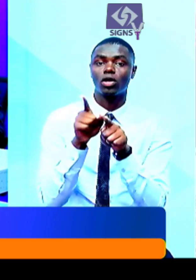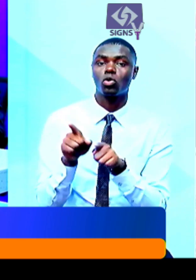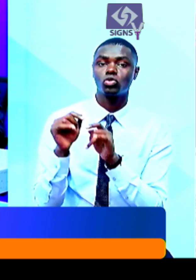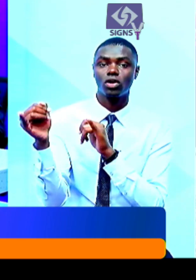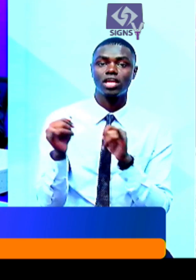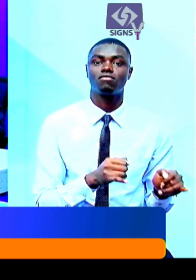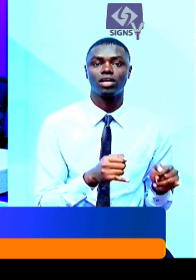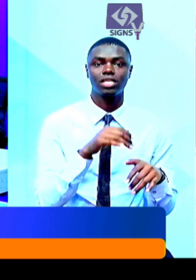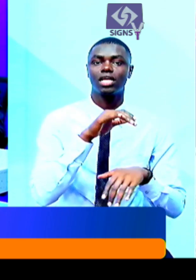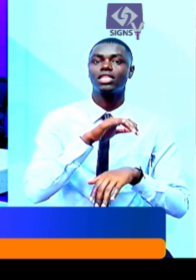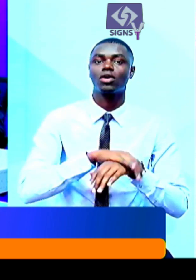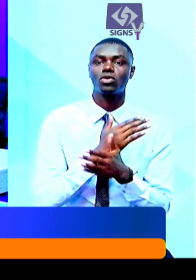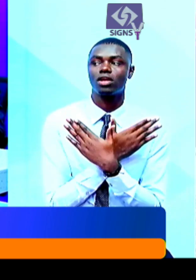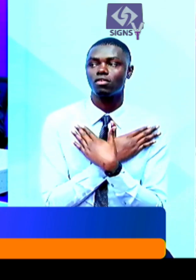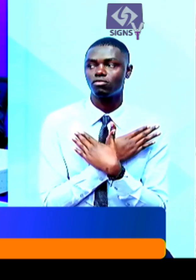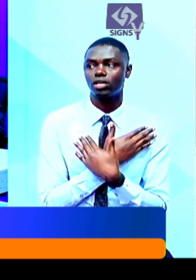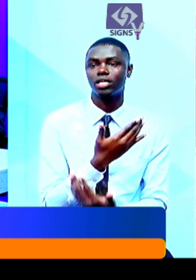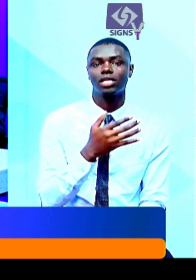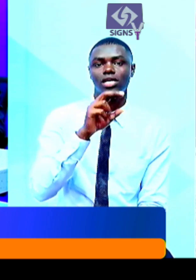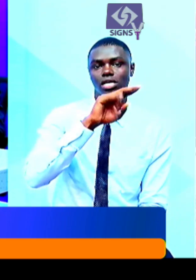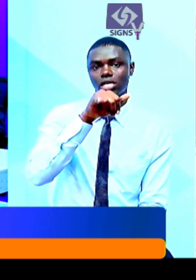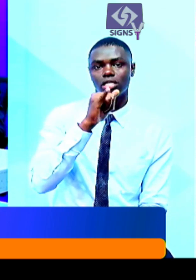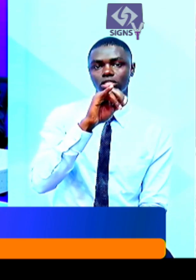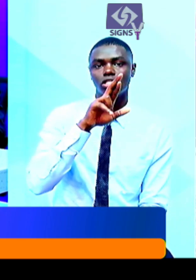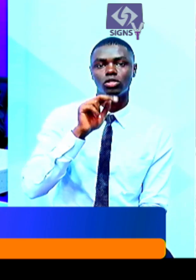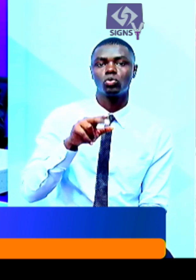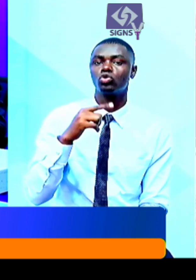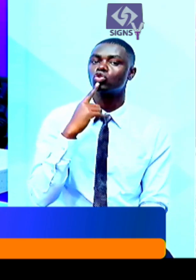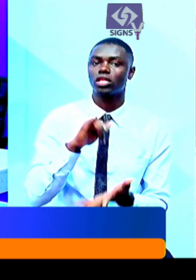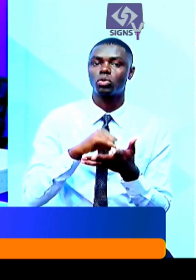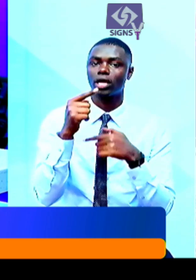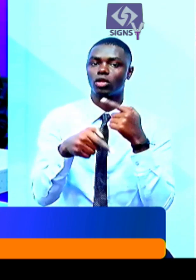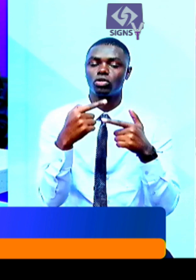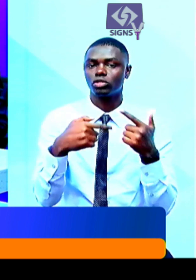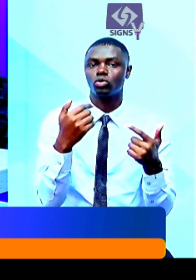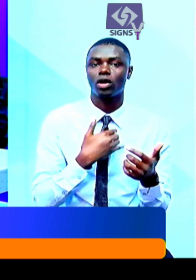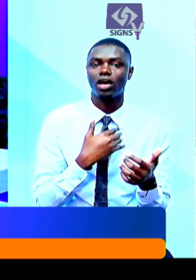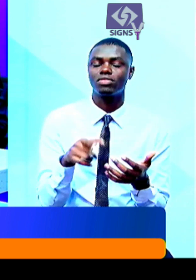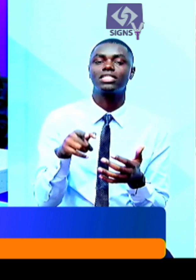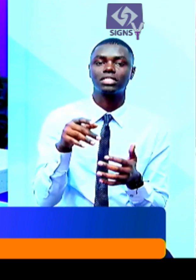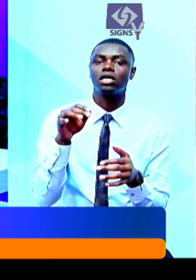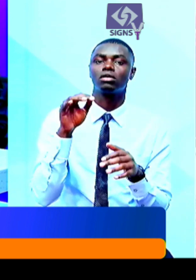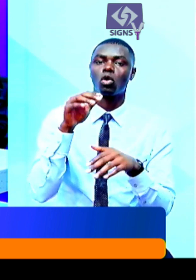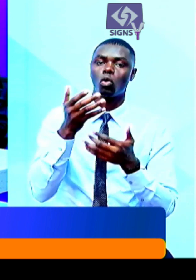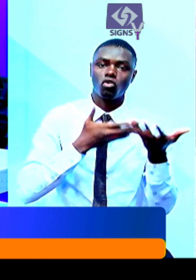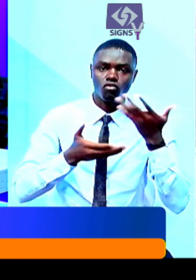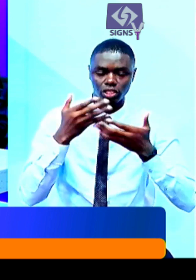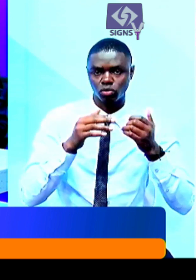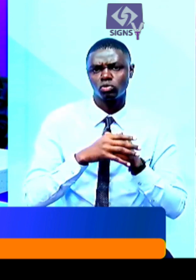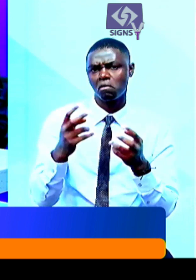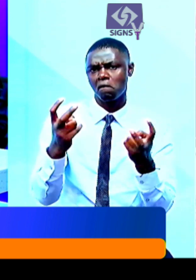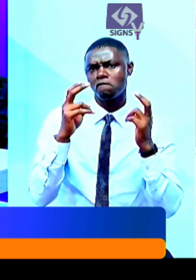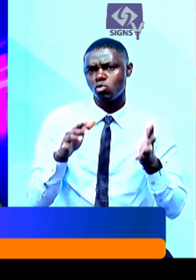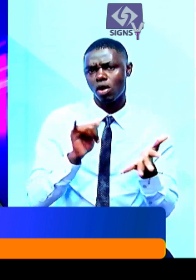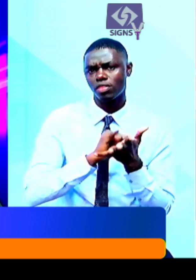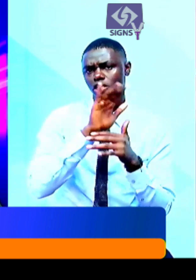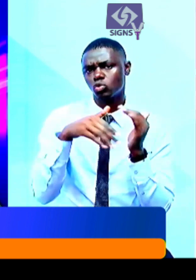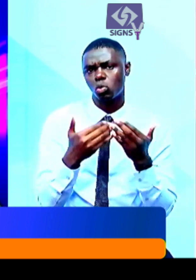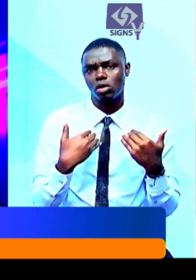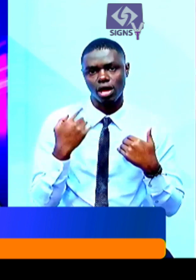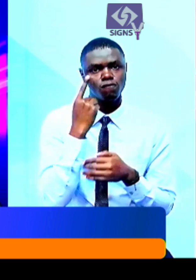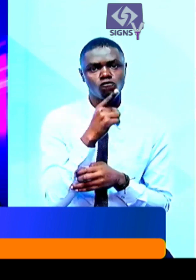invite your good friend, Professor Njiru, so that we can continue having these fruitful conversations. Dear viewer, that is all we've had